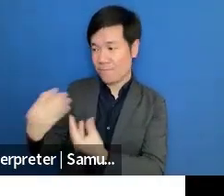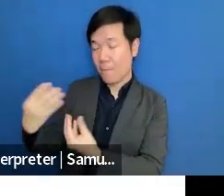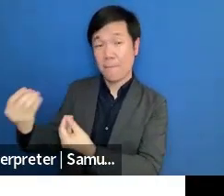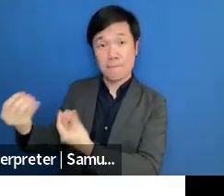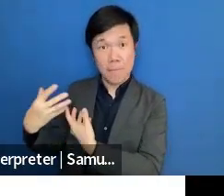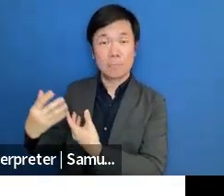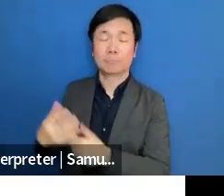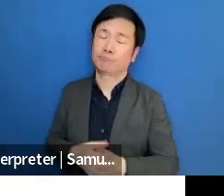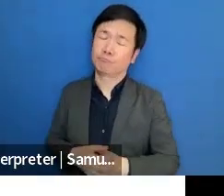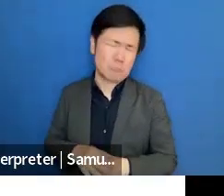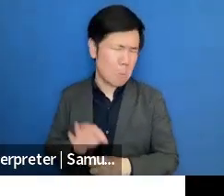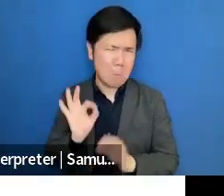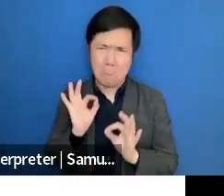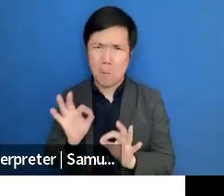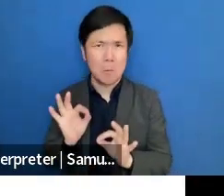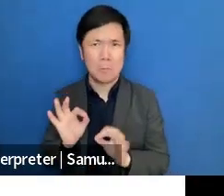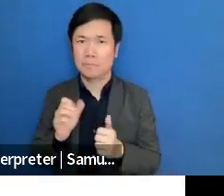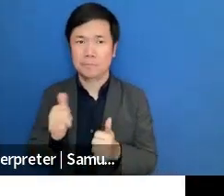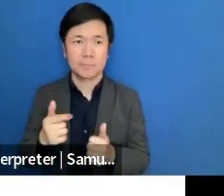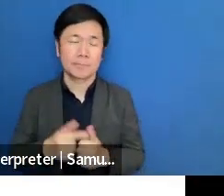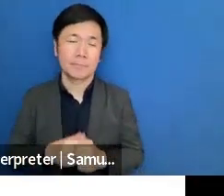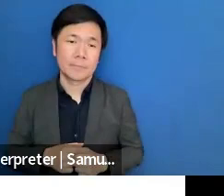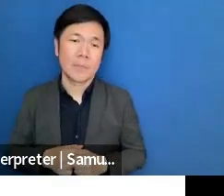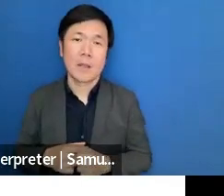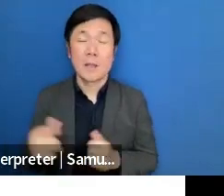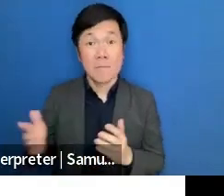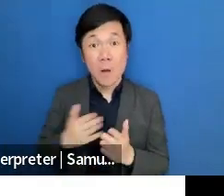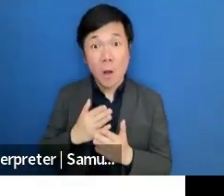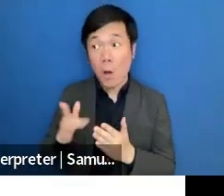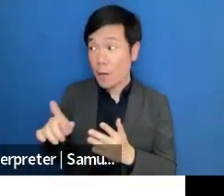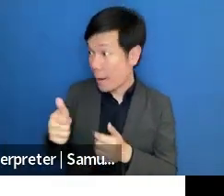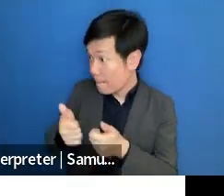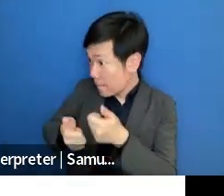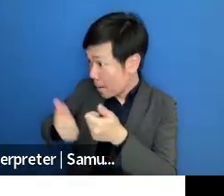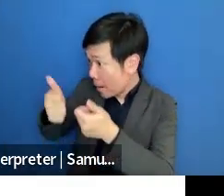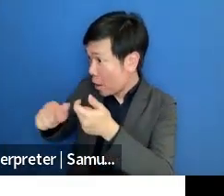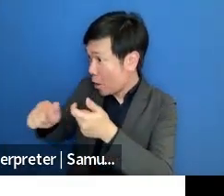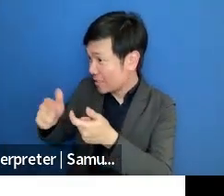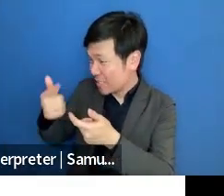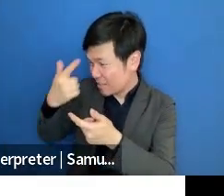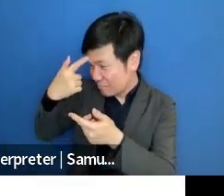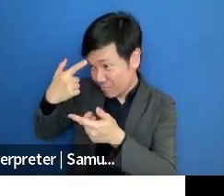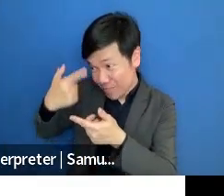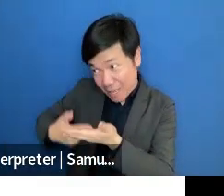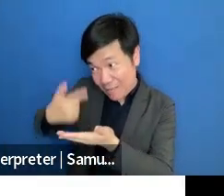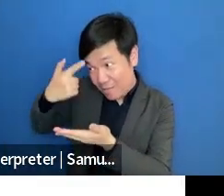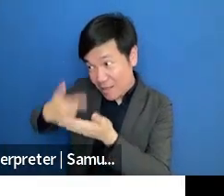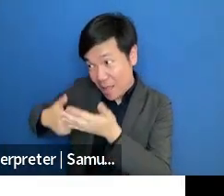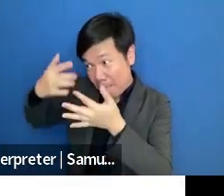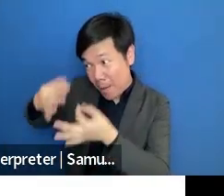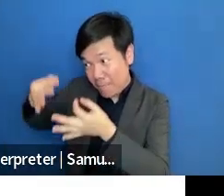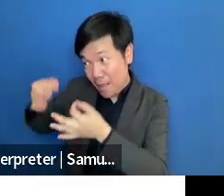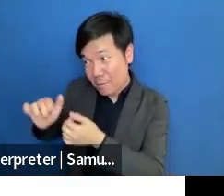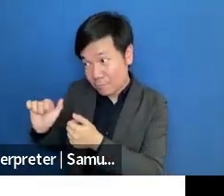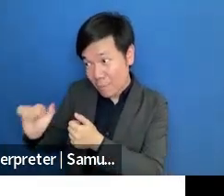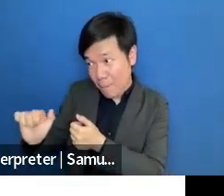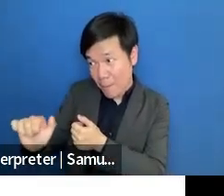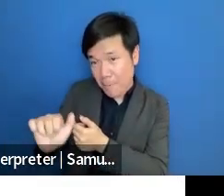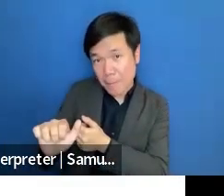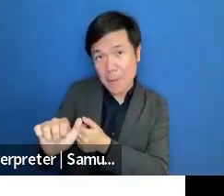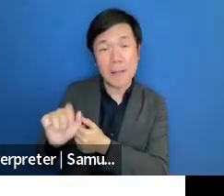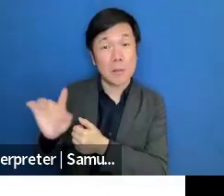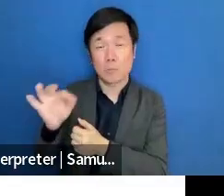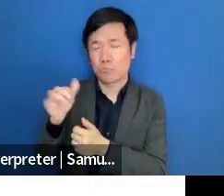it informs the top-bottom leadership and decision-making, and it is quite powerful.